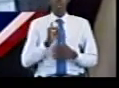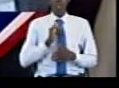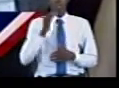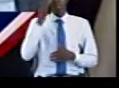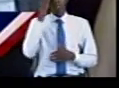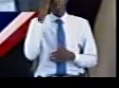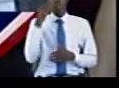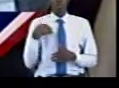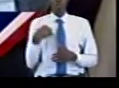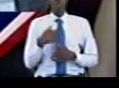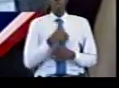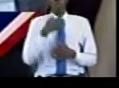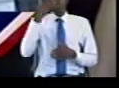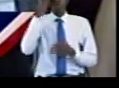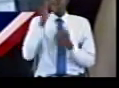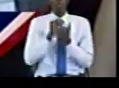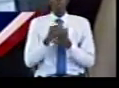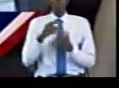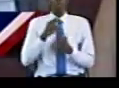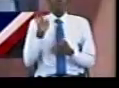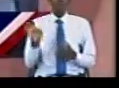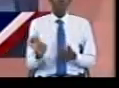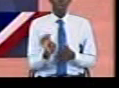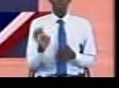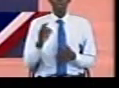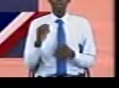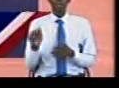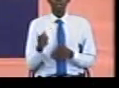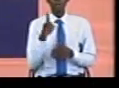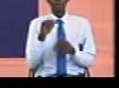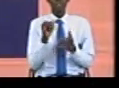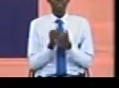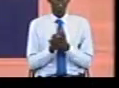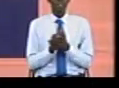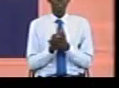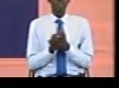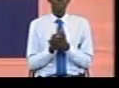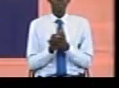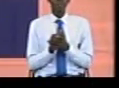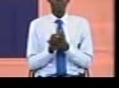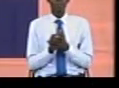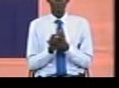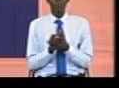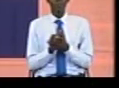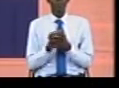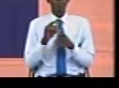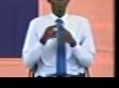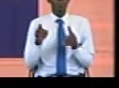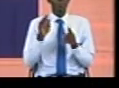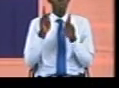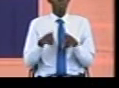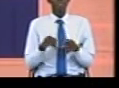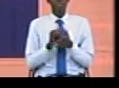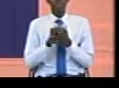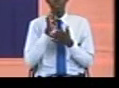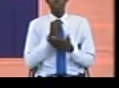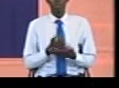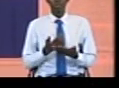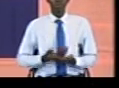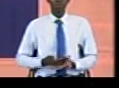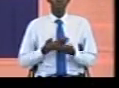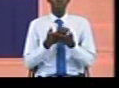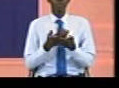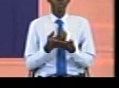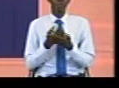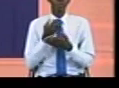is born of God sinneth not. But he that is begotten of God keepeth himself,